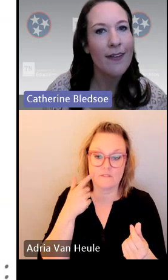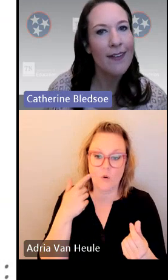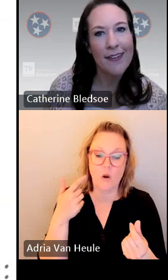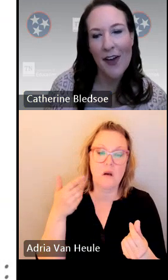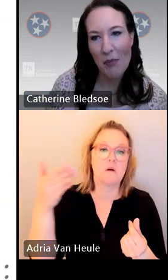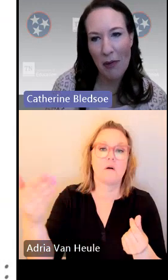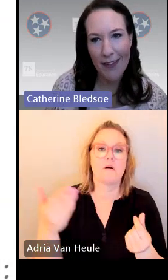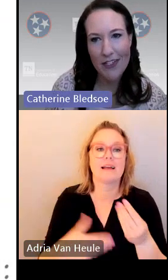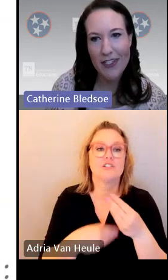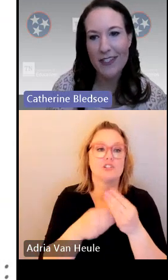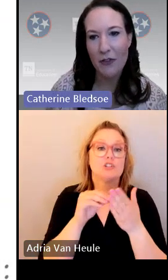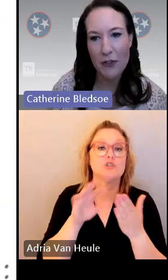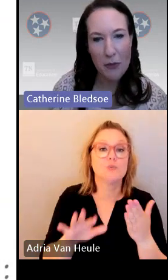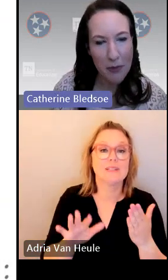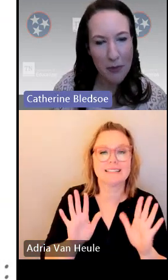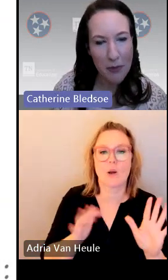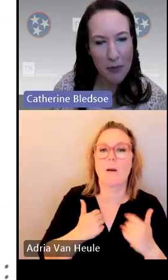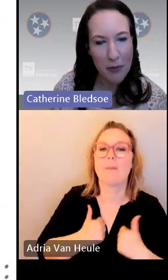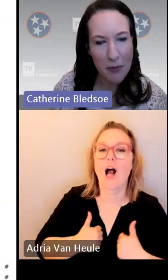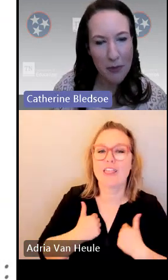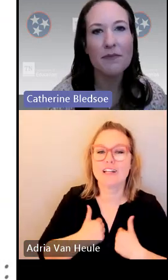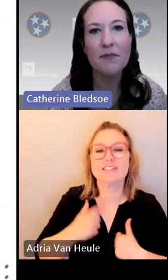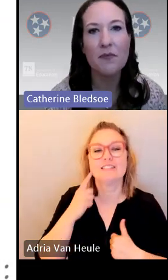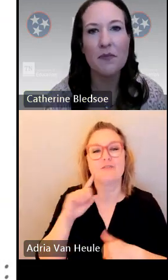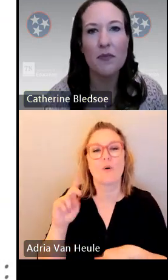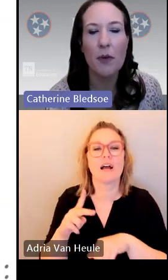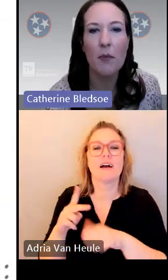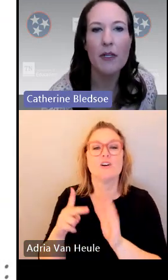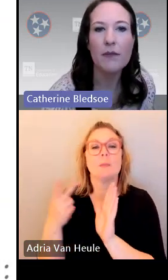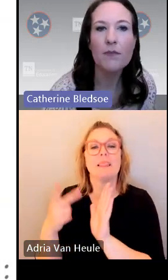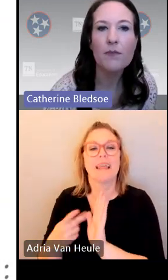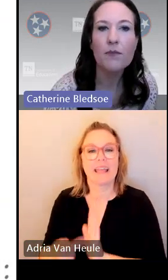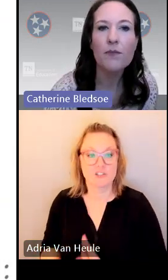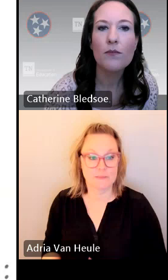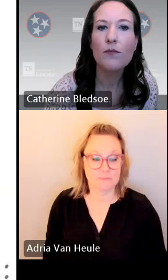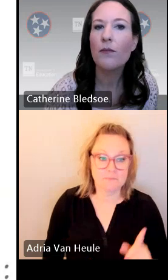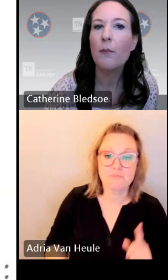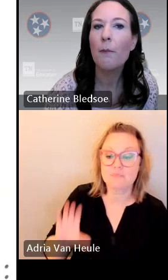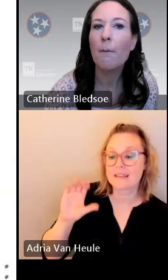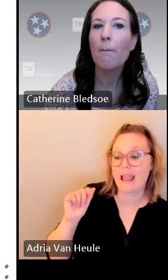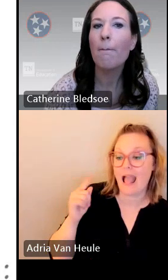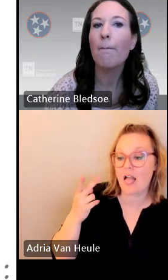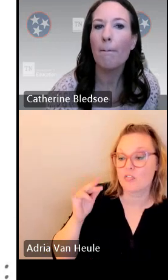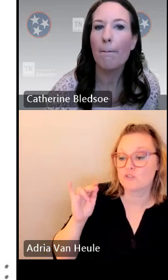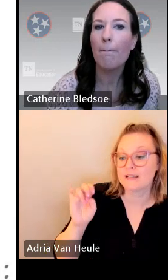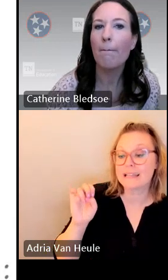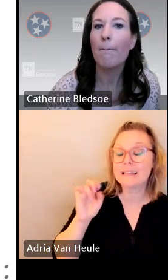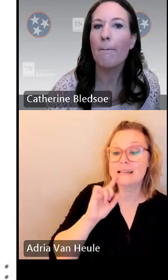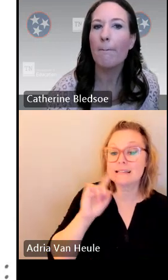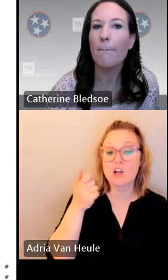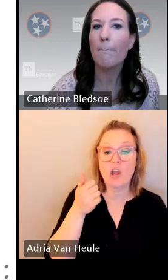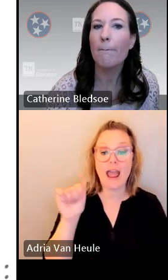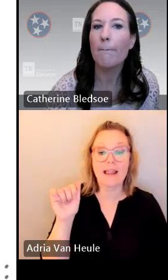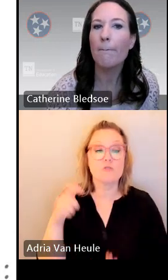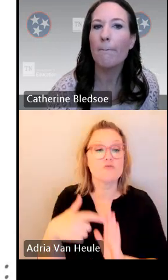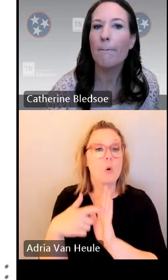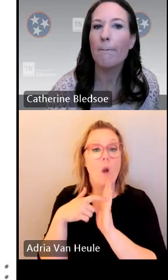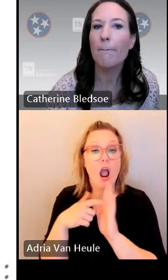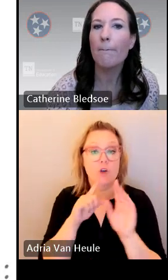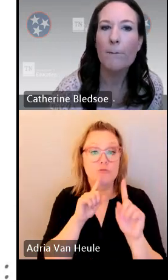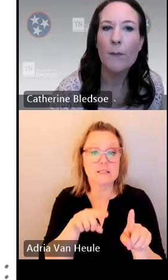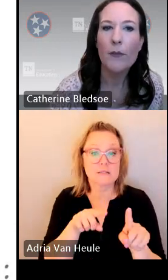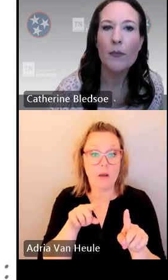So Catherine, apologies for the duplication, but Catherine, is there a required response rate percentage like there